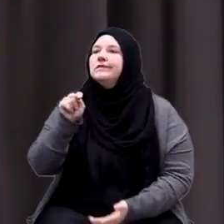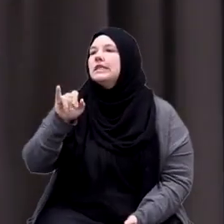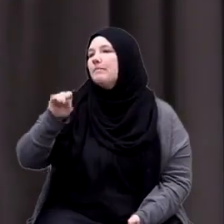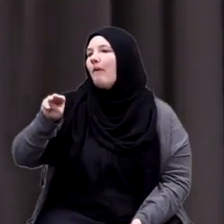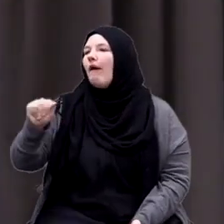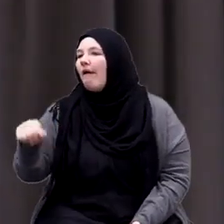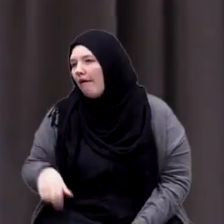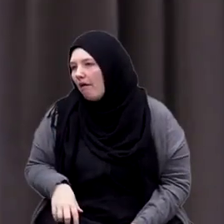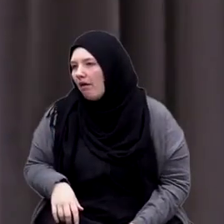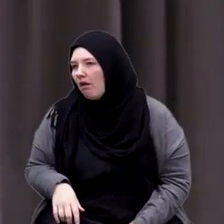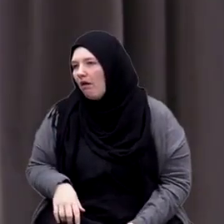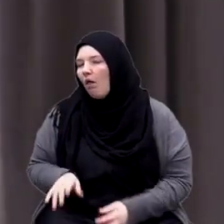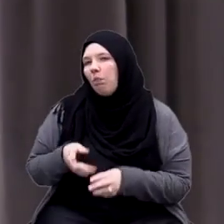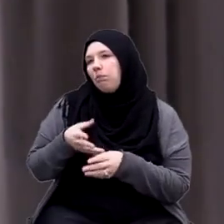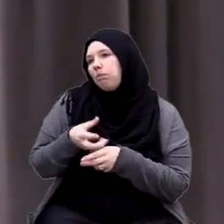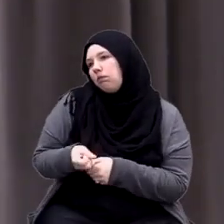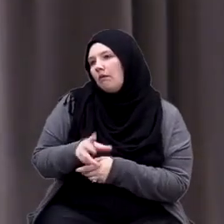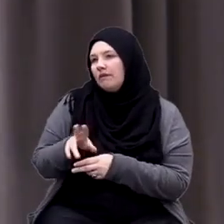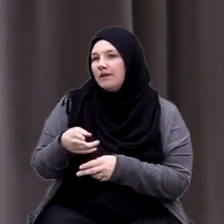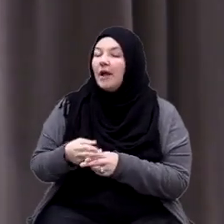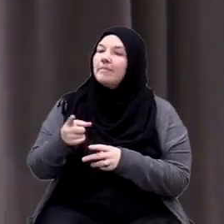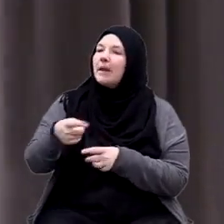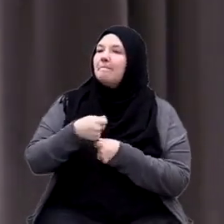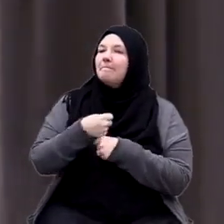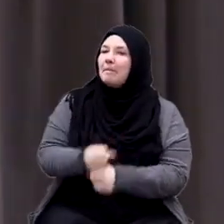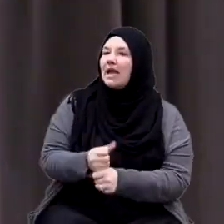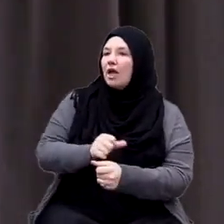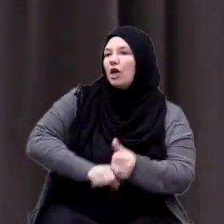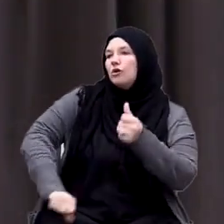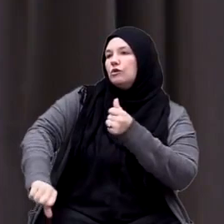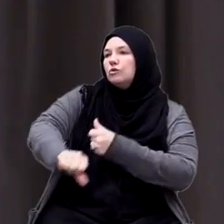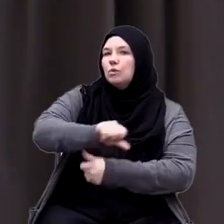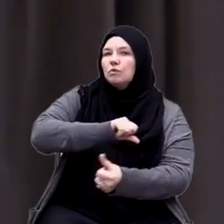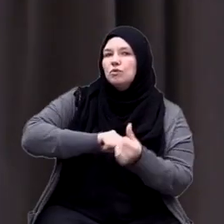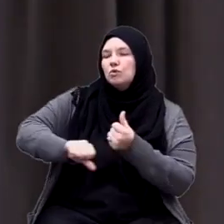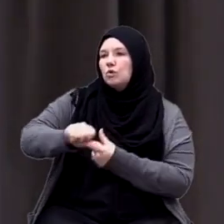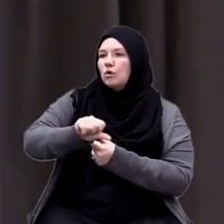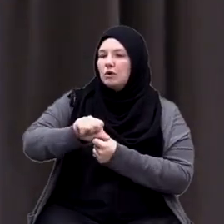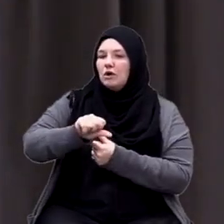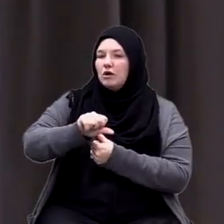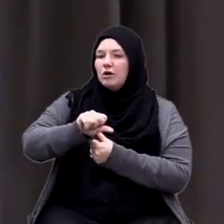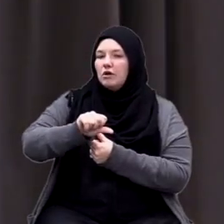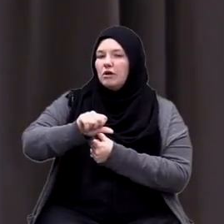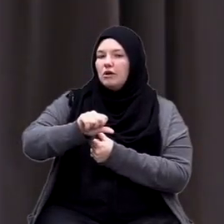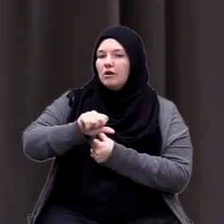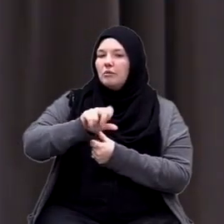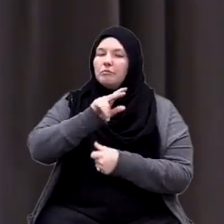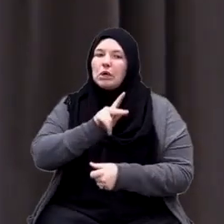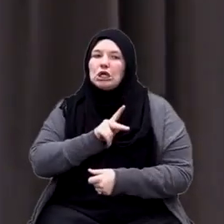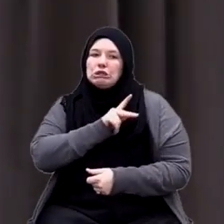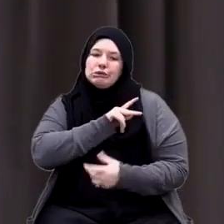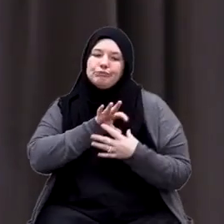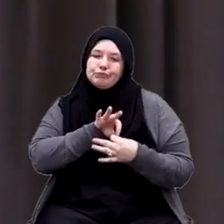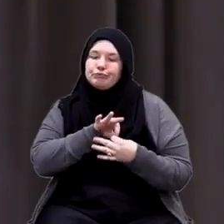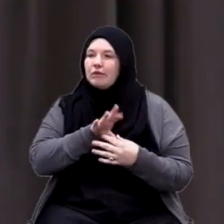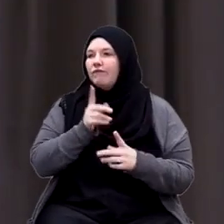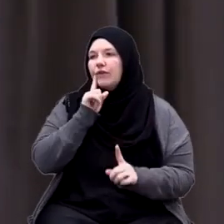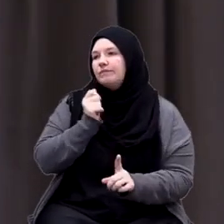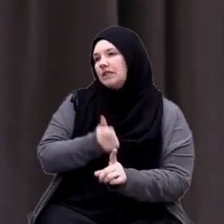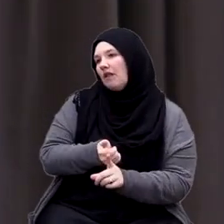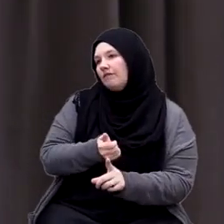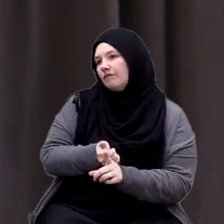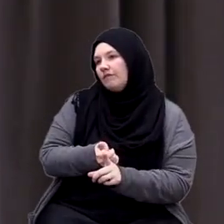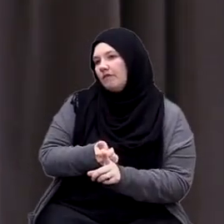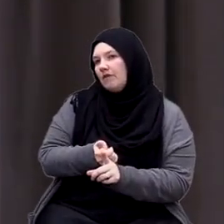names. So they create a social, personal context for themselves in